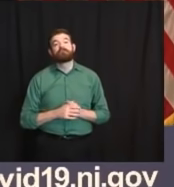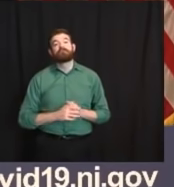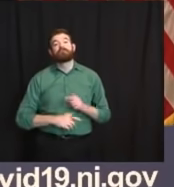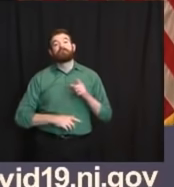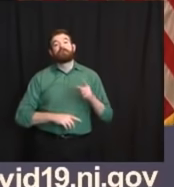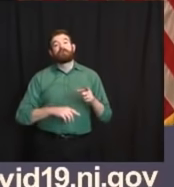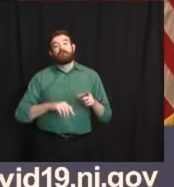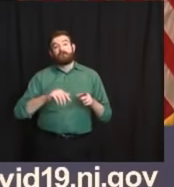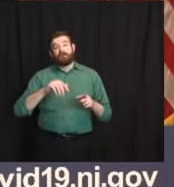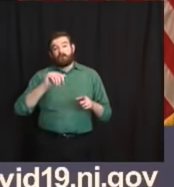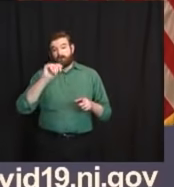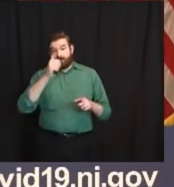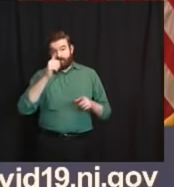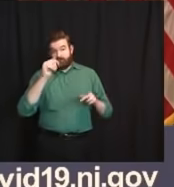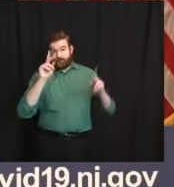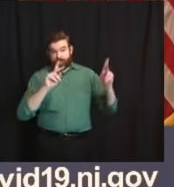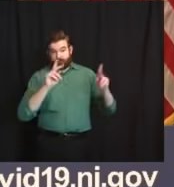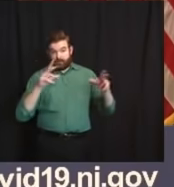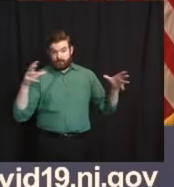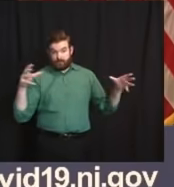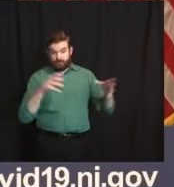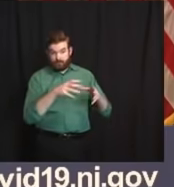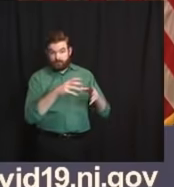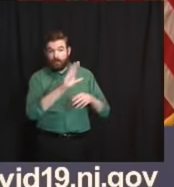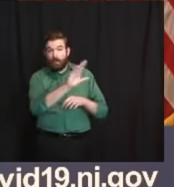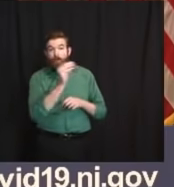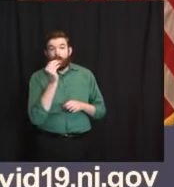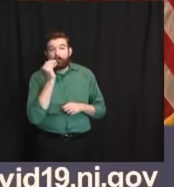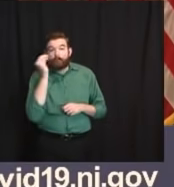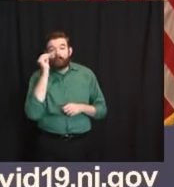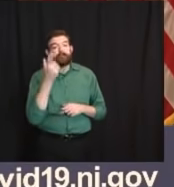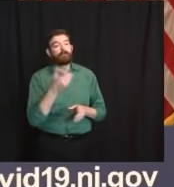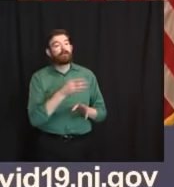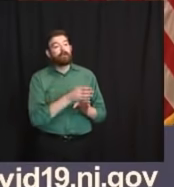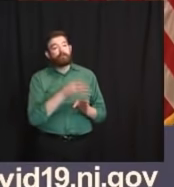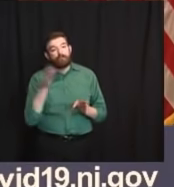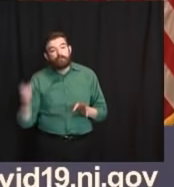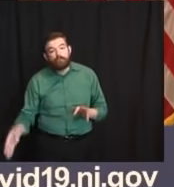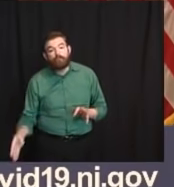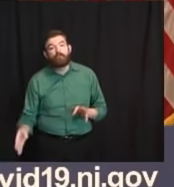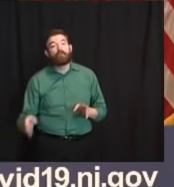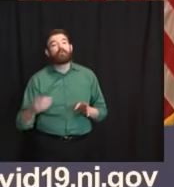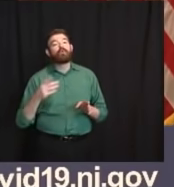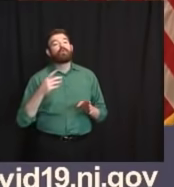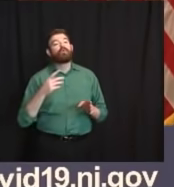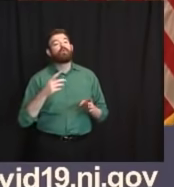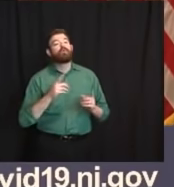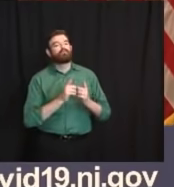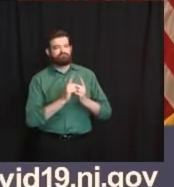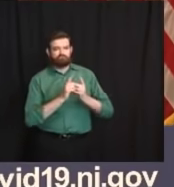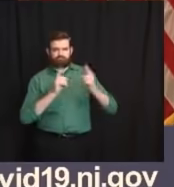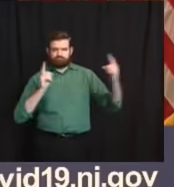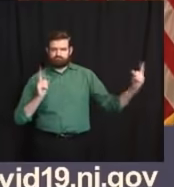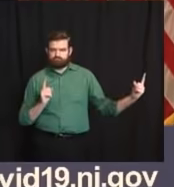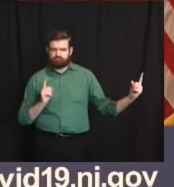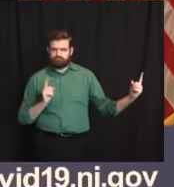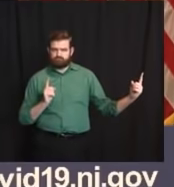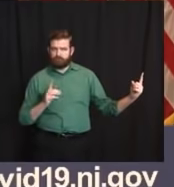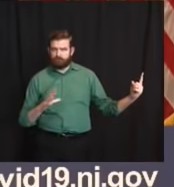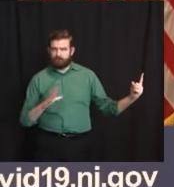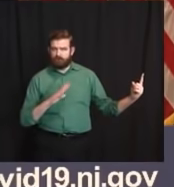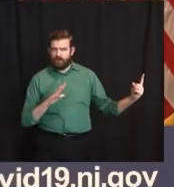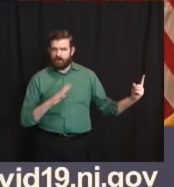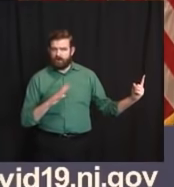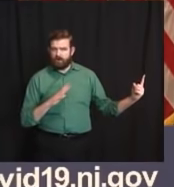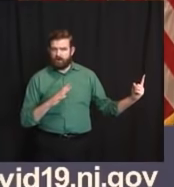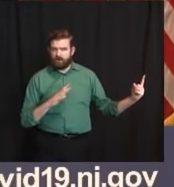10, if it's at your house or your neighbor's house and you're doing proper social distancing, I don't think there's any difference between that and being in a